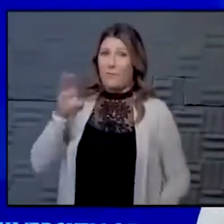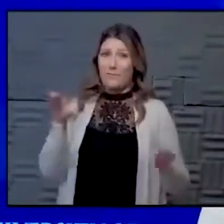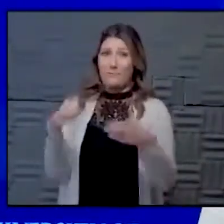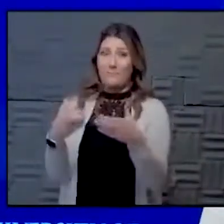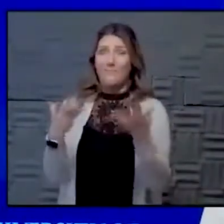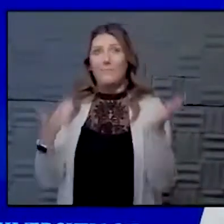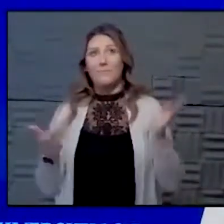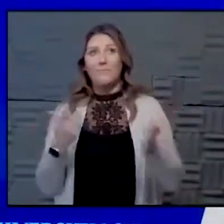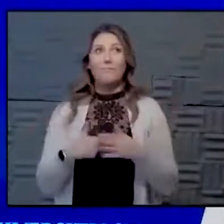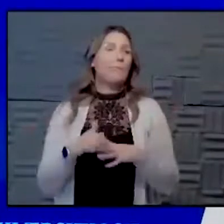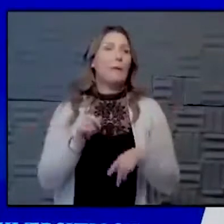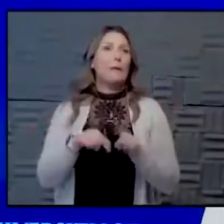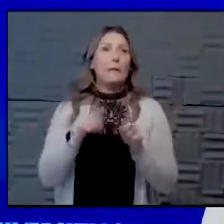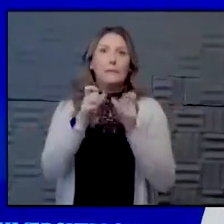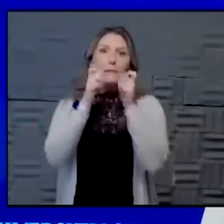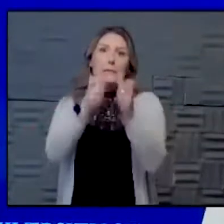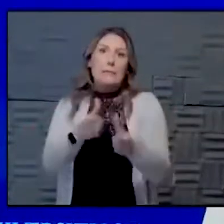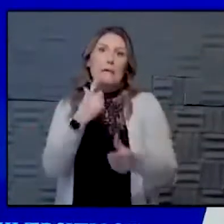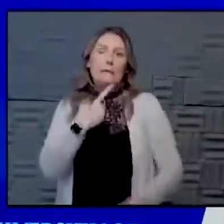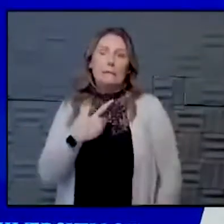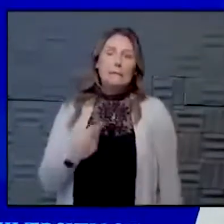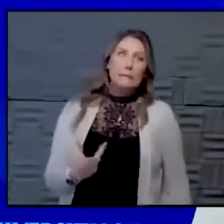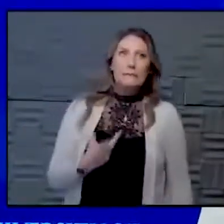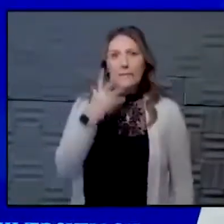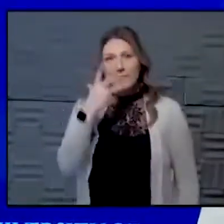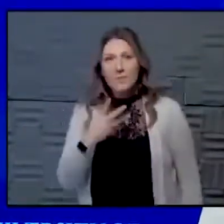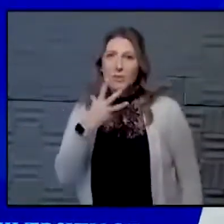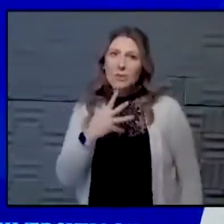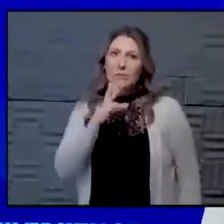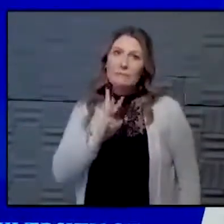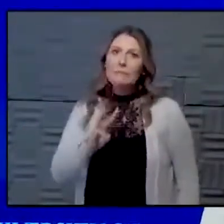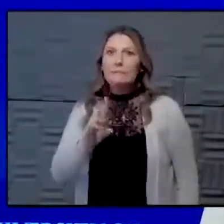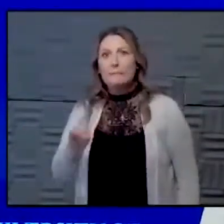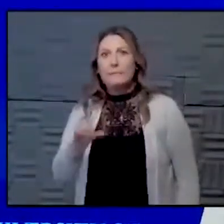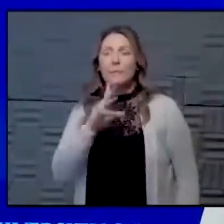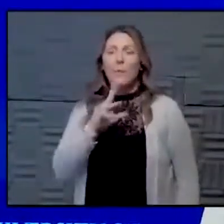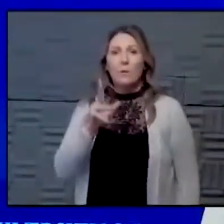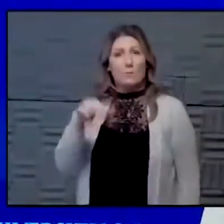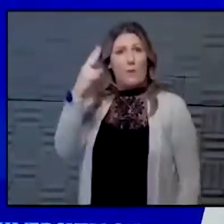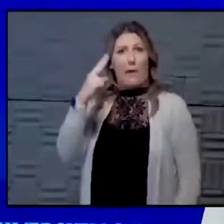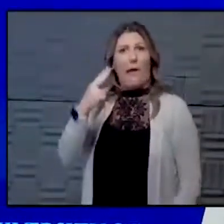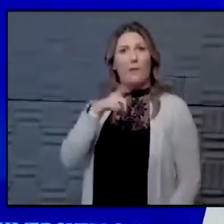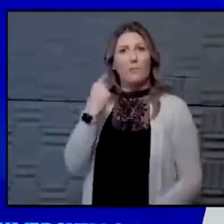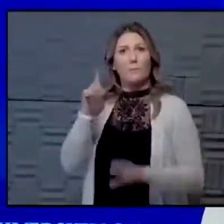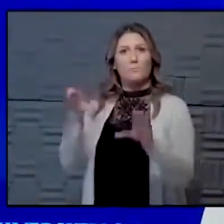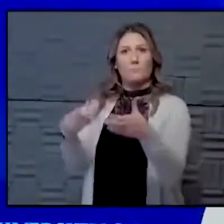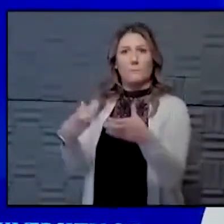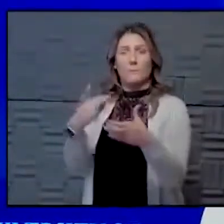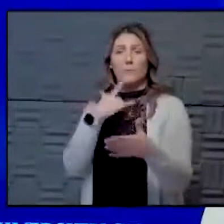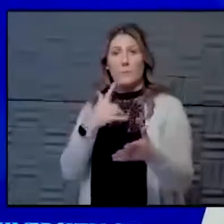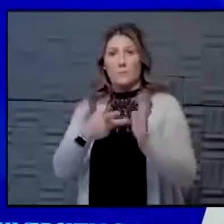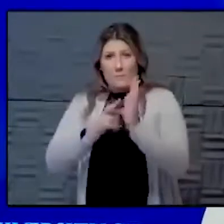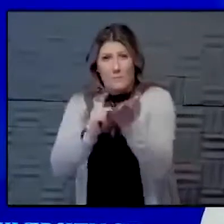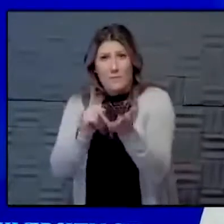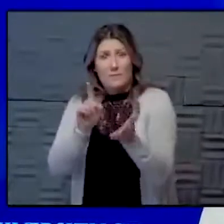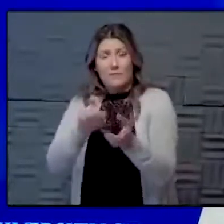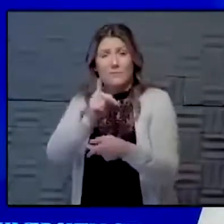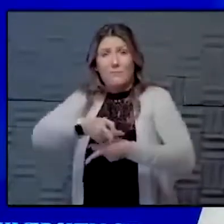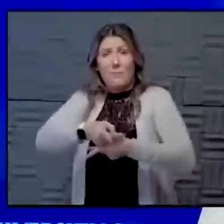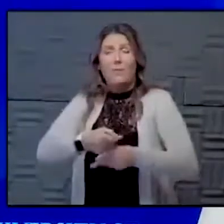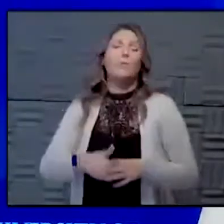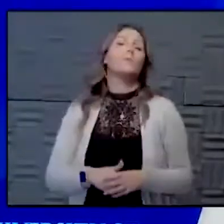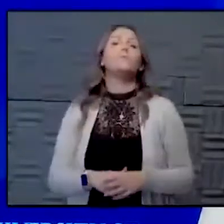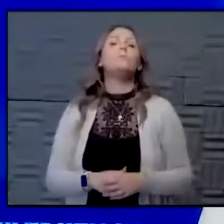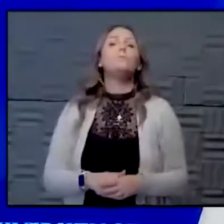does. I can't deny it. Unfortunately, I'm 61 years old, so it does put me in a higher risk category. And so as a result, I want to be careful with that. And